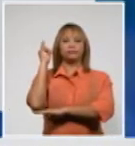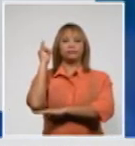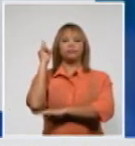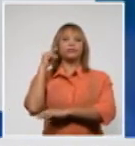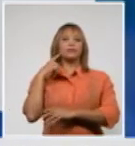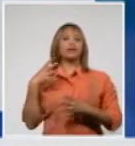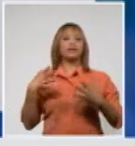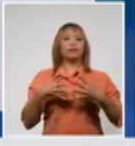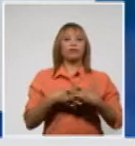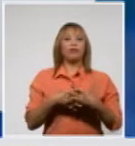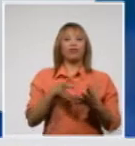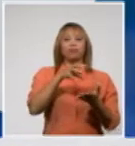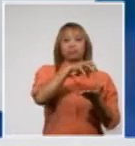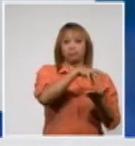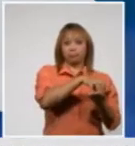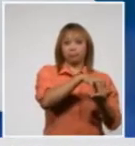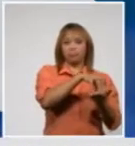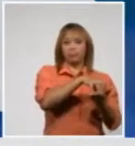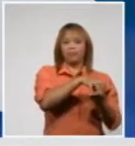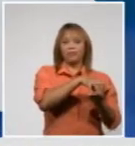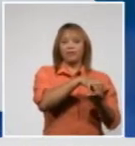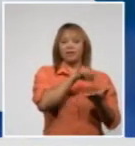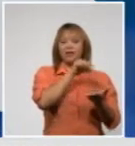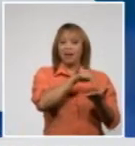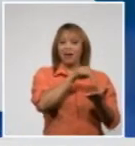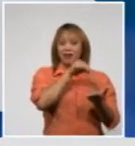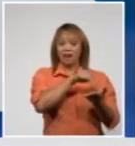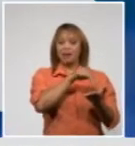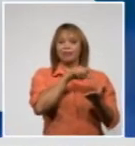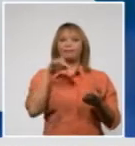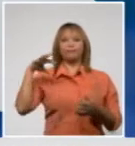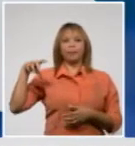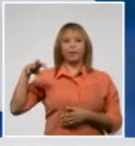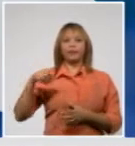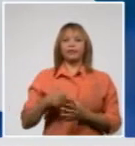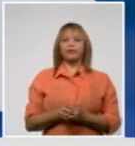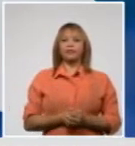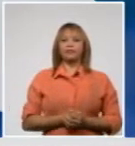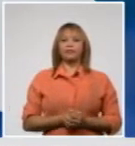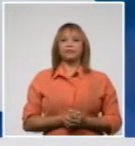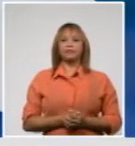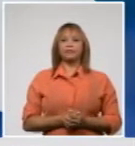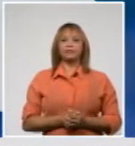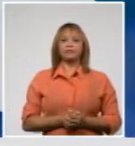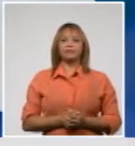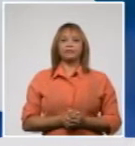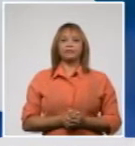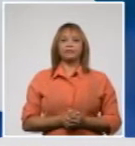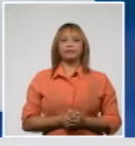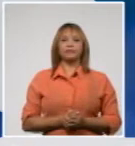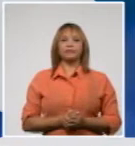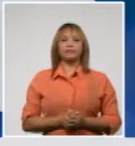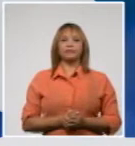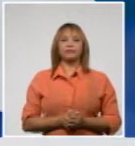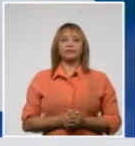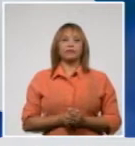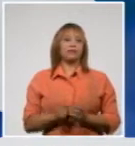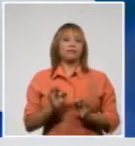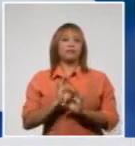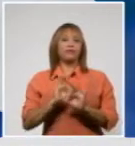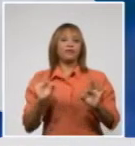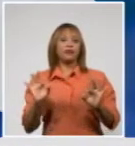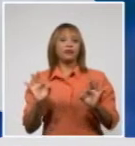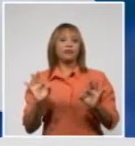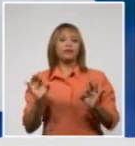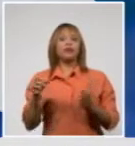Havana, 7 to Artemisa, 6 to Ciego de Ávila, and 2 to Pinar del Río.